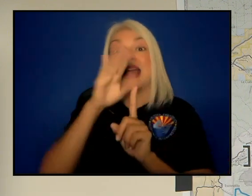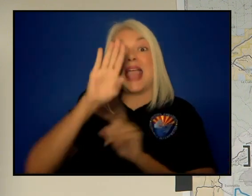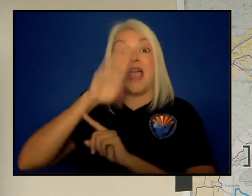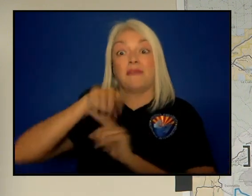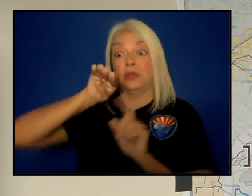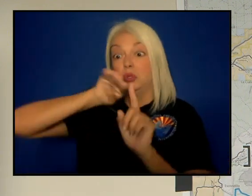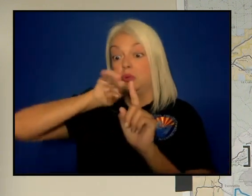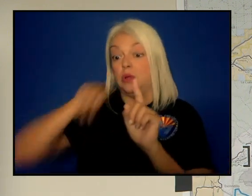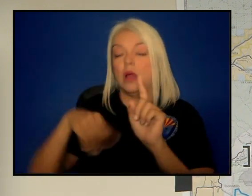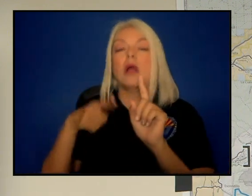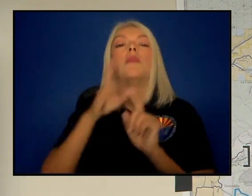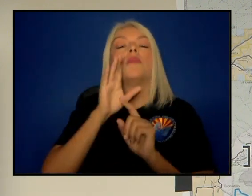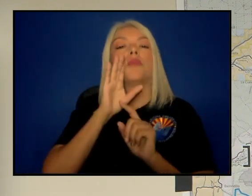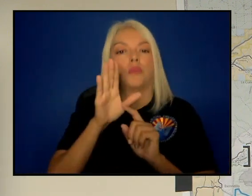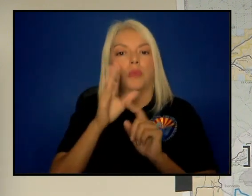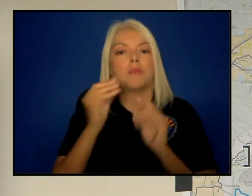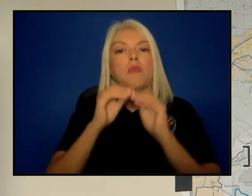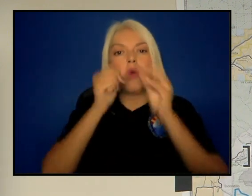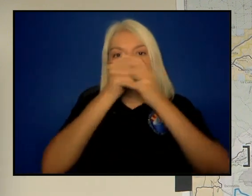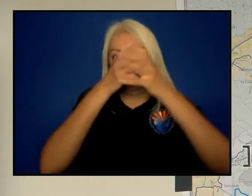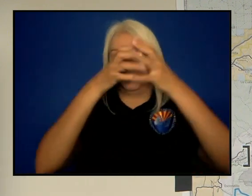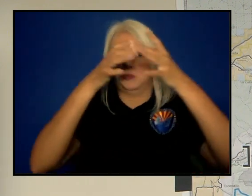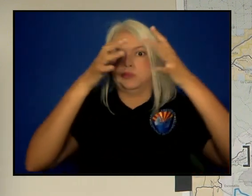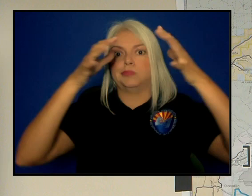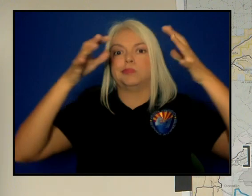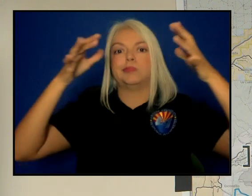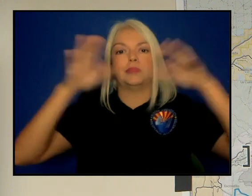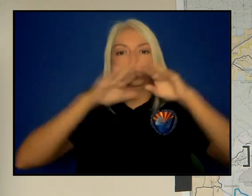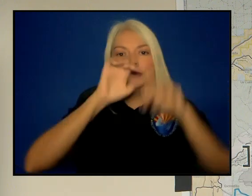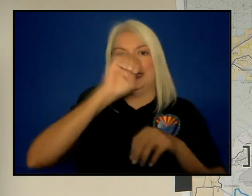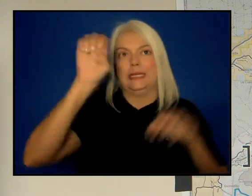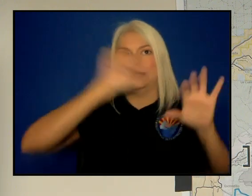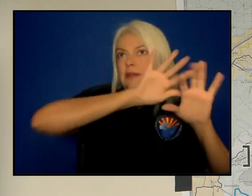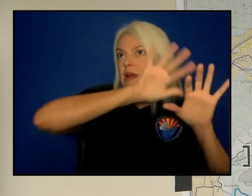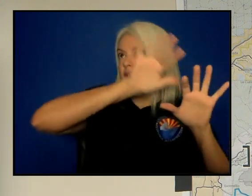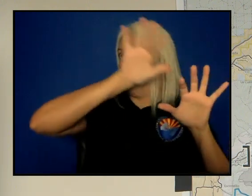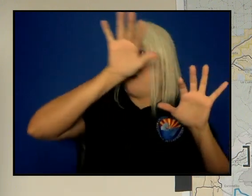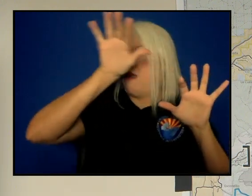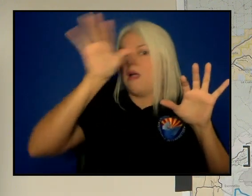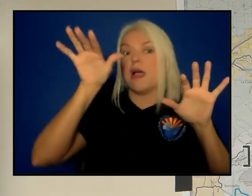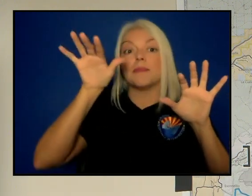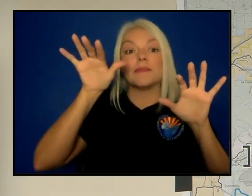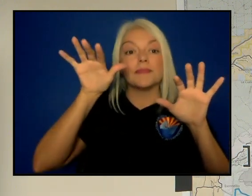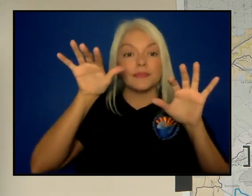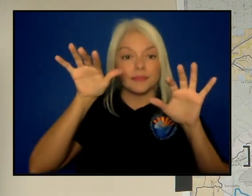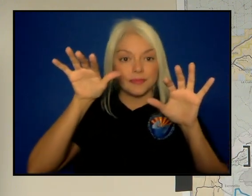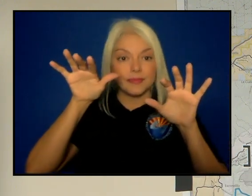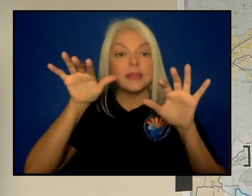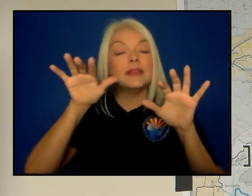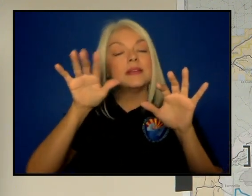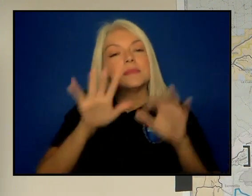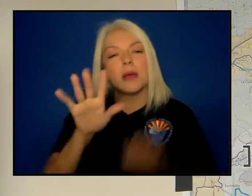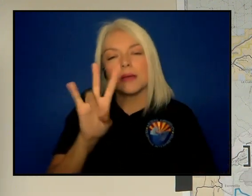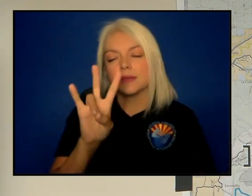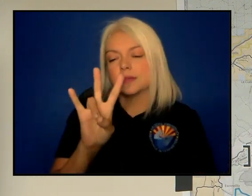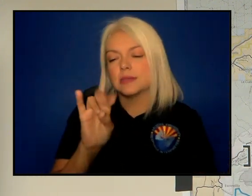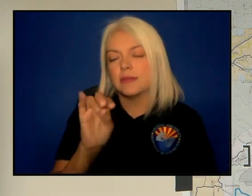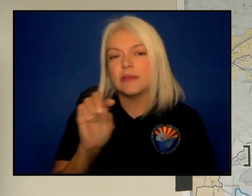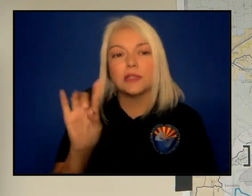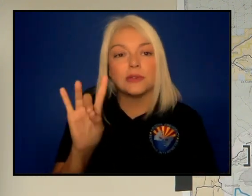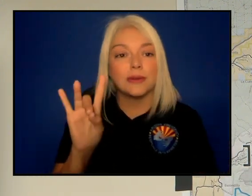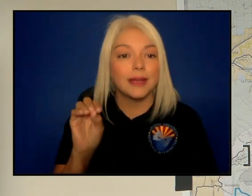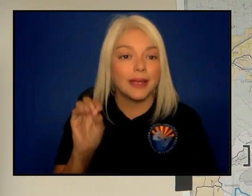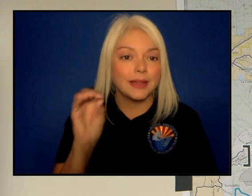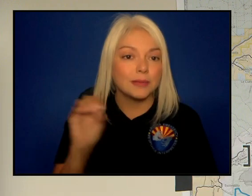increase in coverage to the east here, getting to a point of about 70 to 80% coverage.